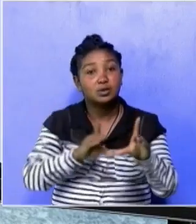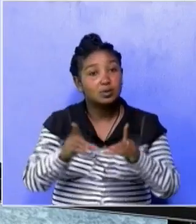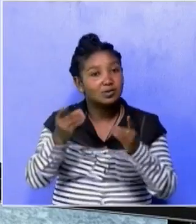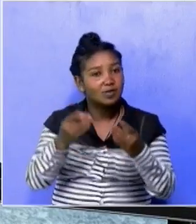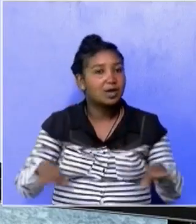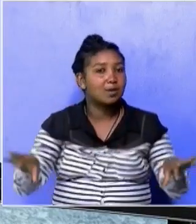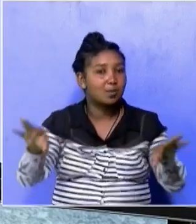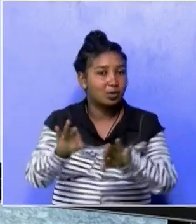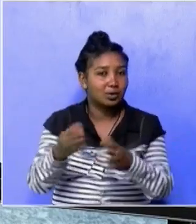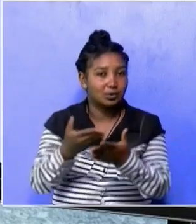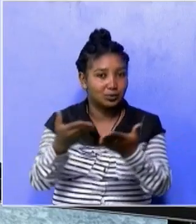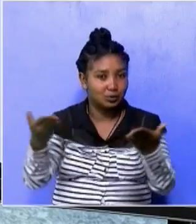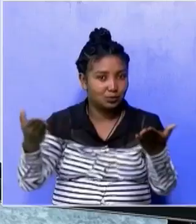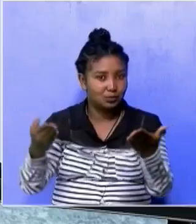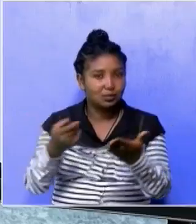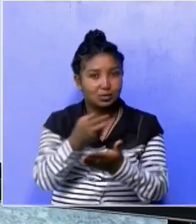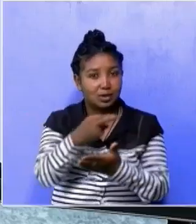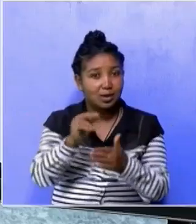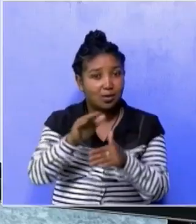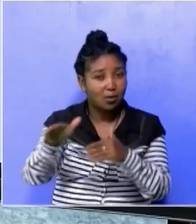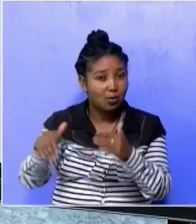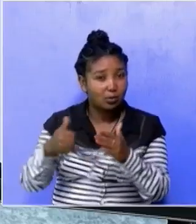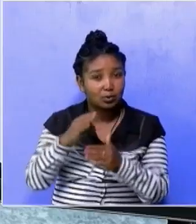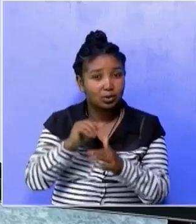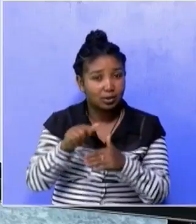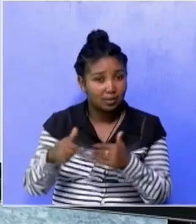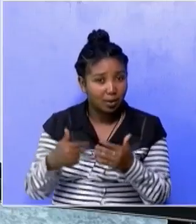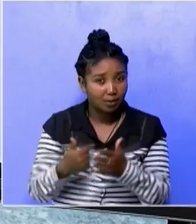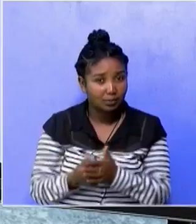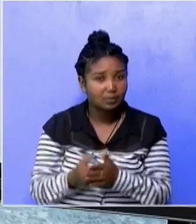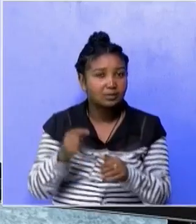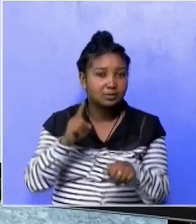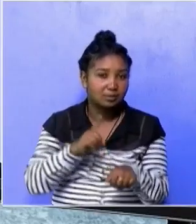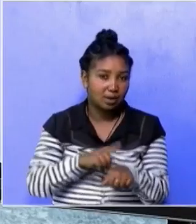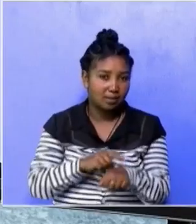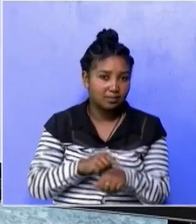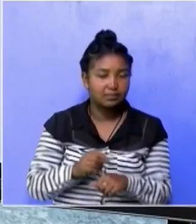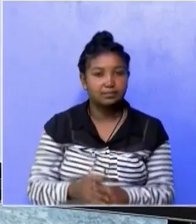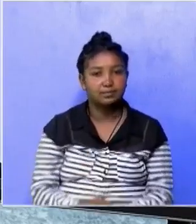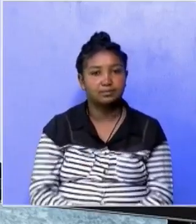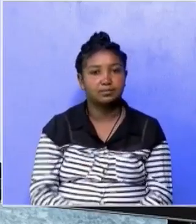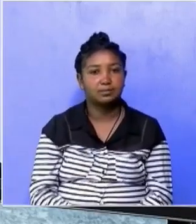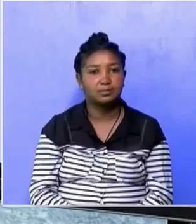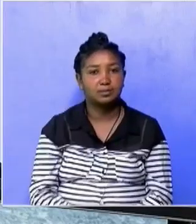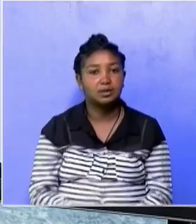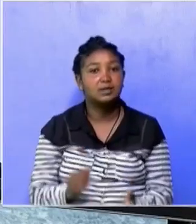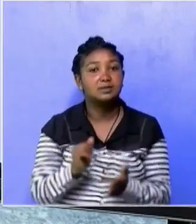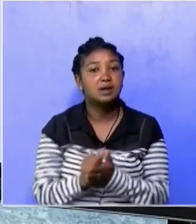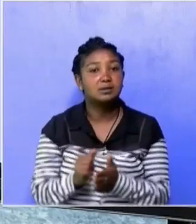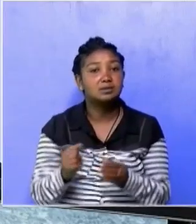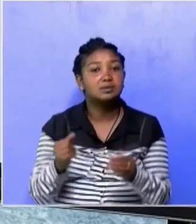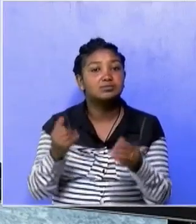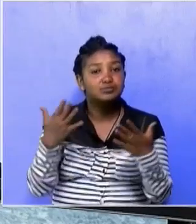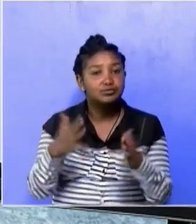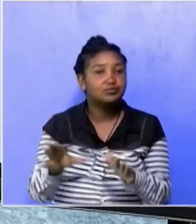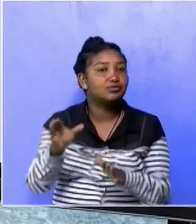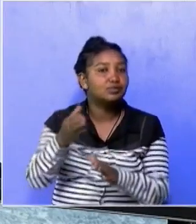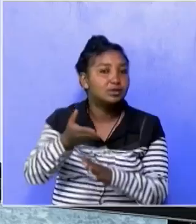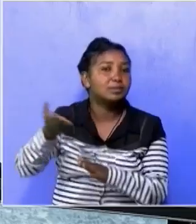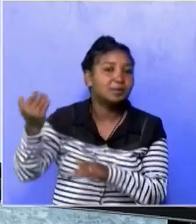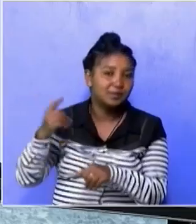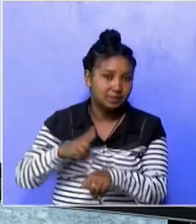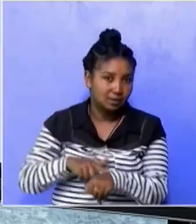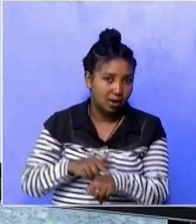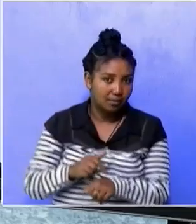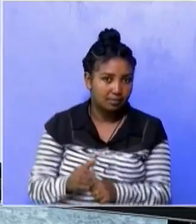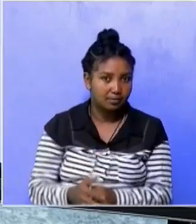important issue. They are all talking about time that happened in the previous, that is past